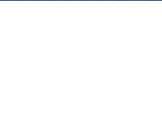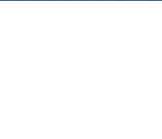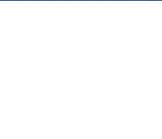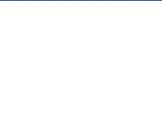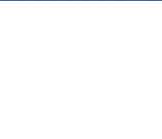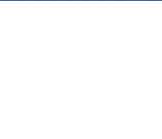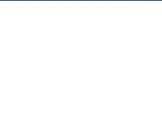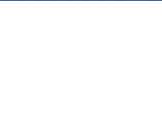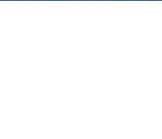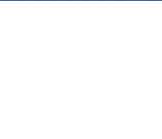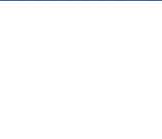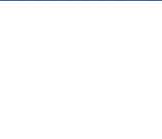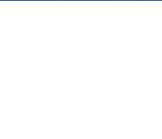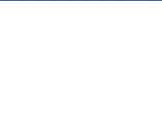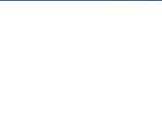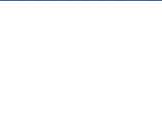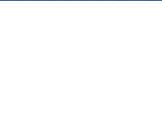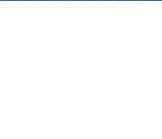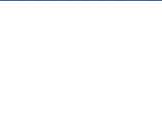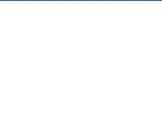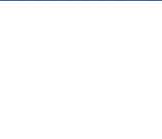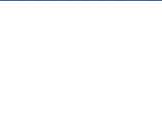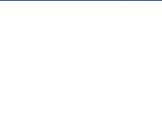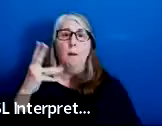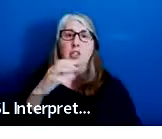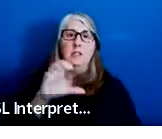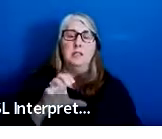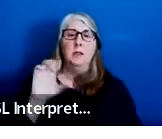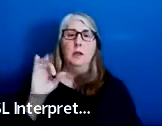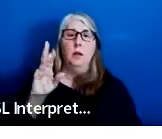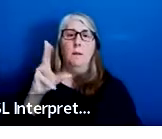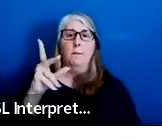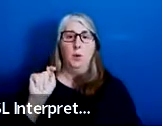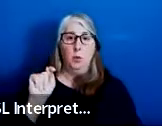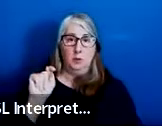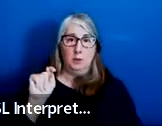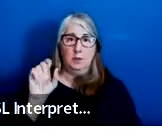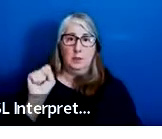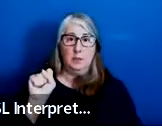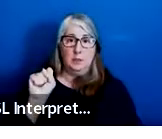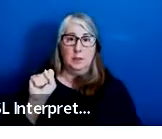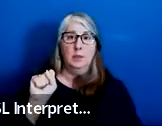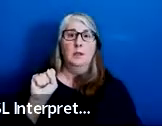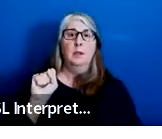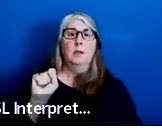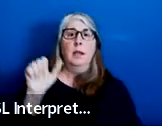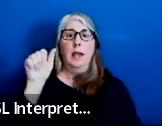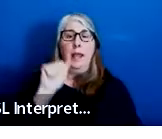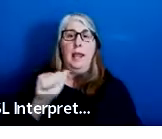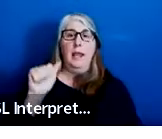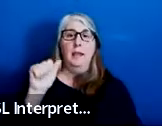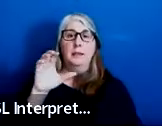Compost email address, which is again PGC Compost with the S on the end at